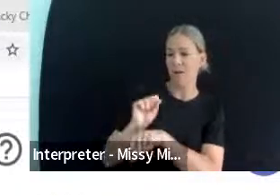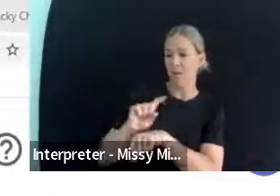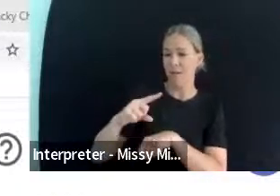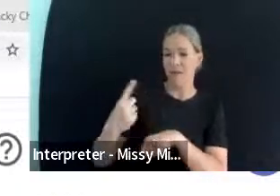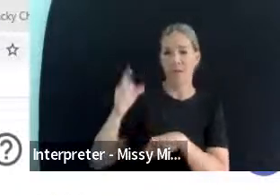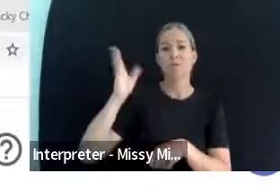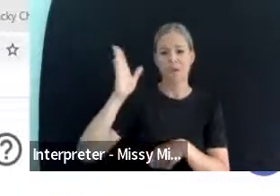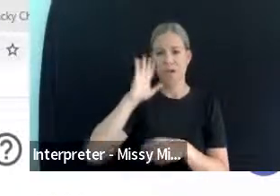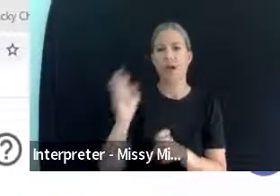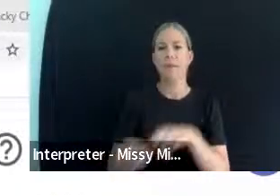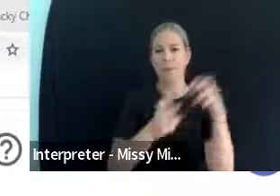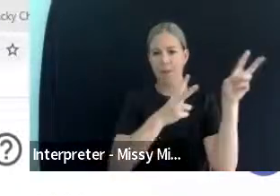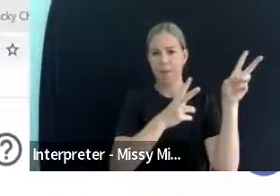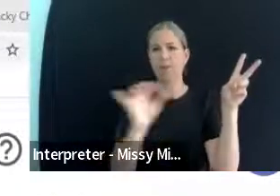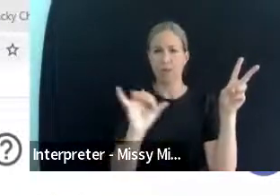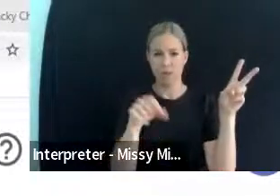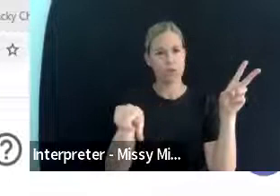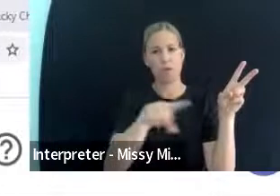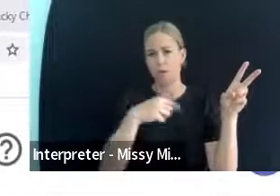Google Drive so that you will have that as well.